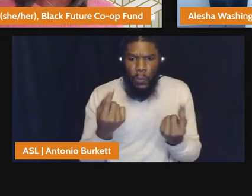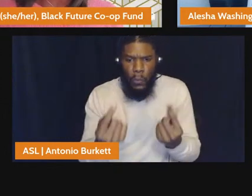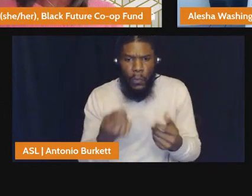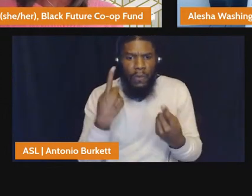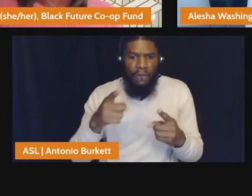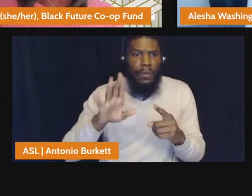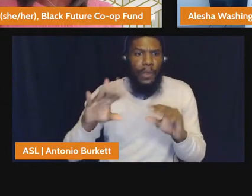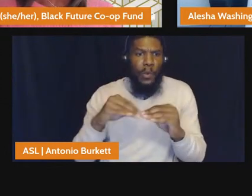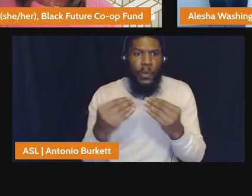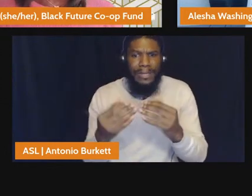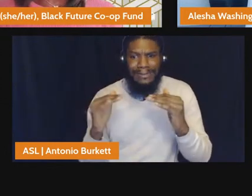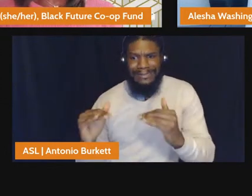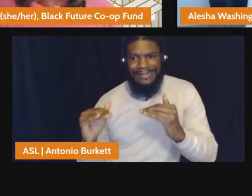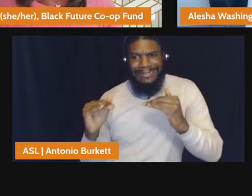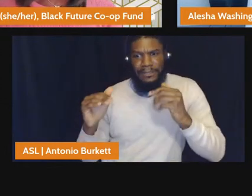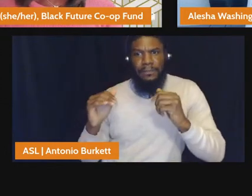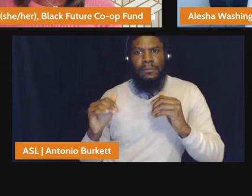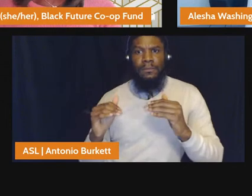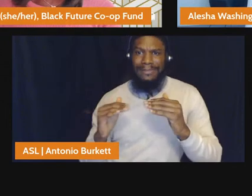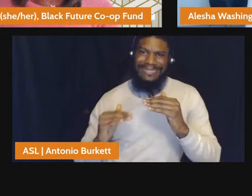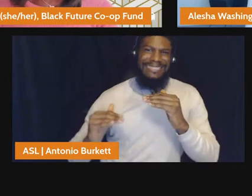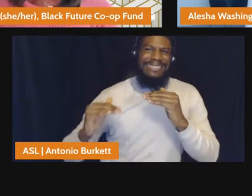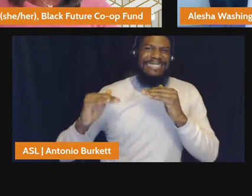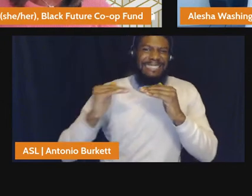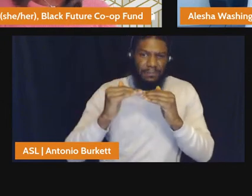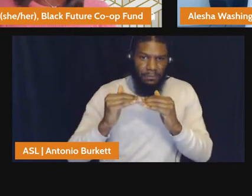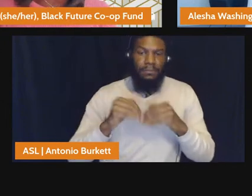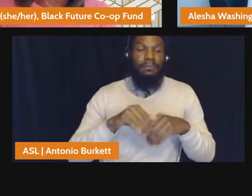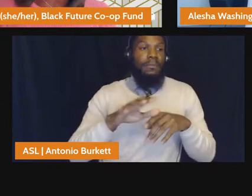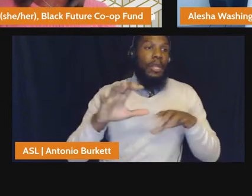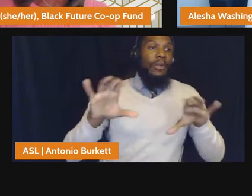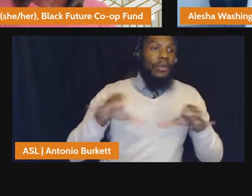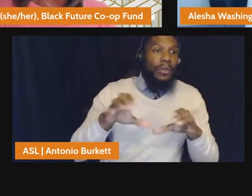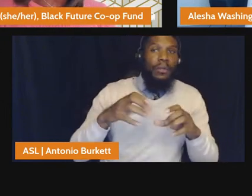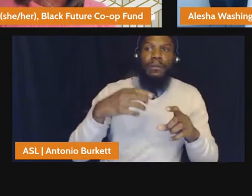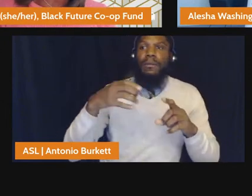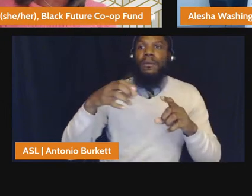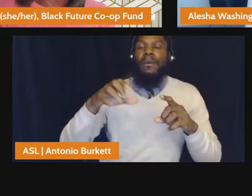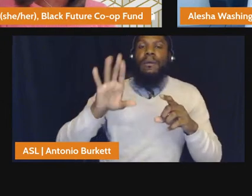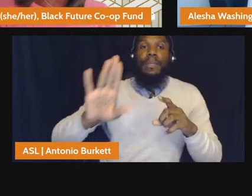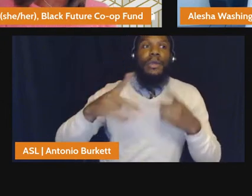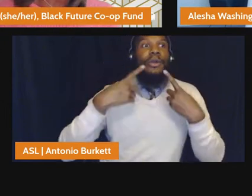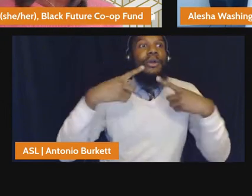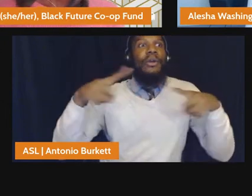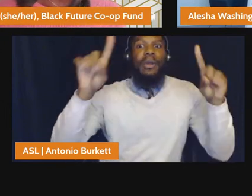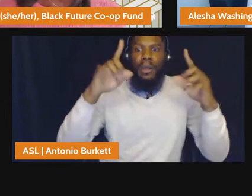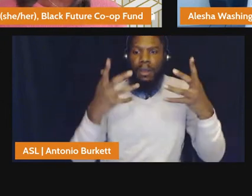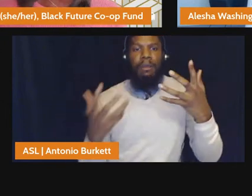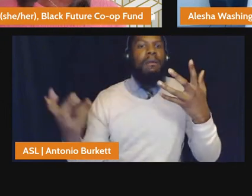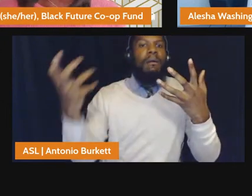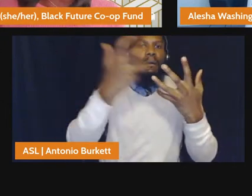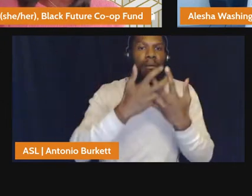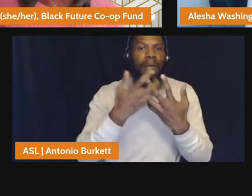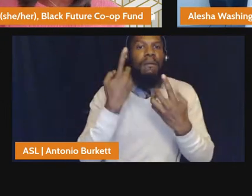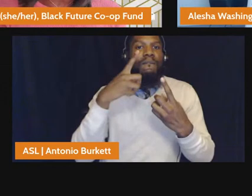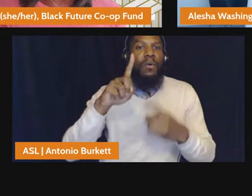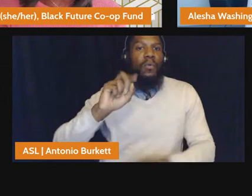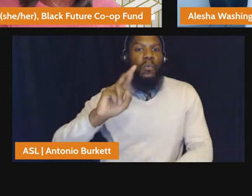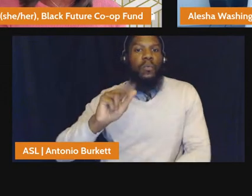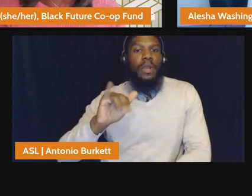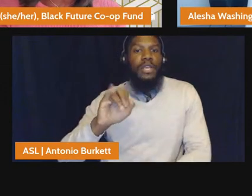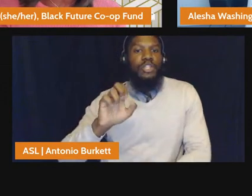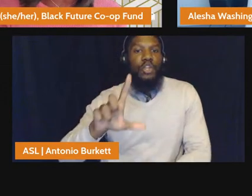their organization forward so that their practices match their proclamations for racial equity. So just thank you all